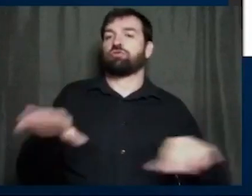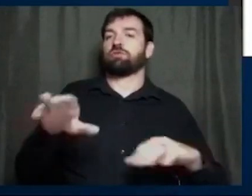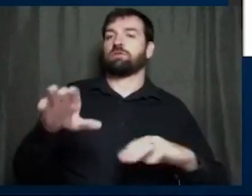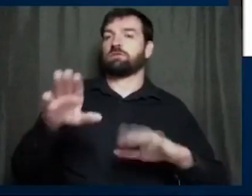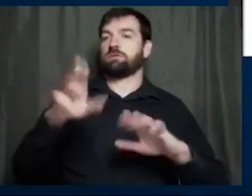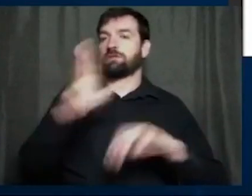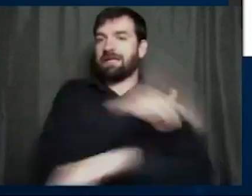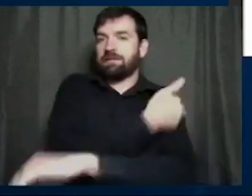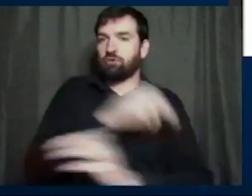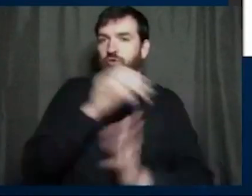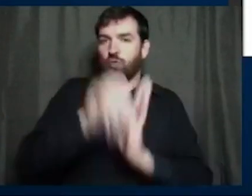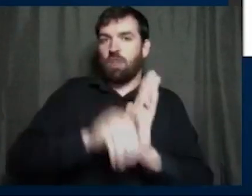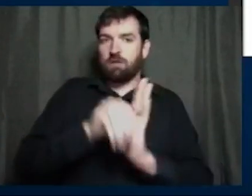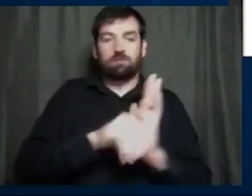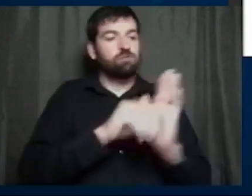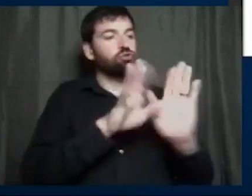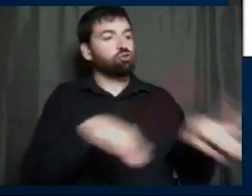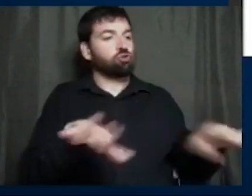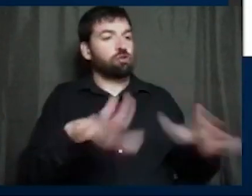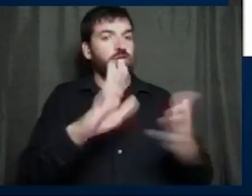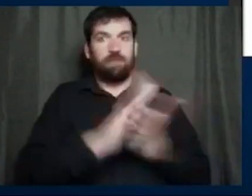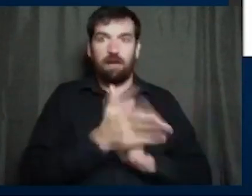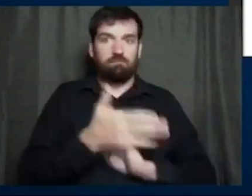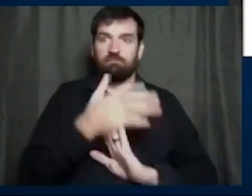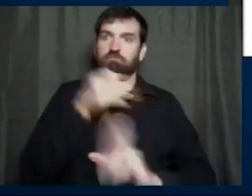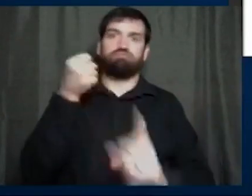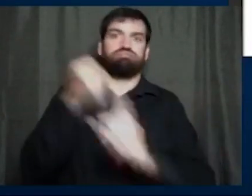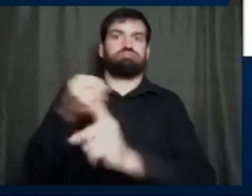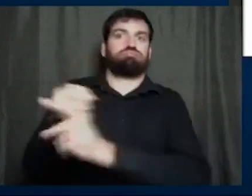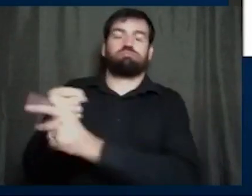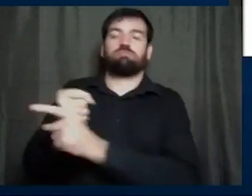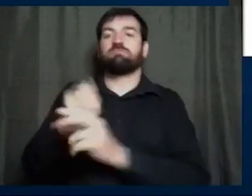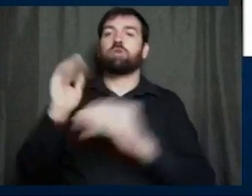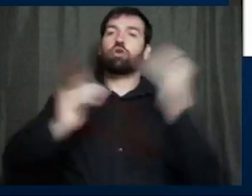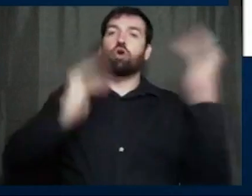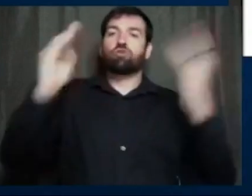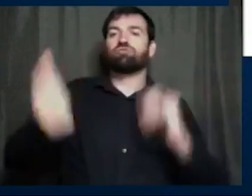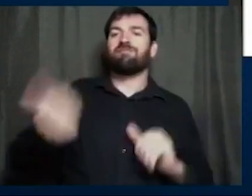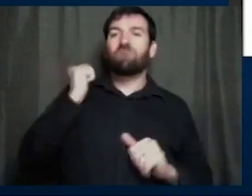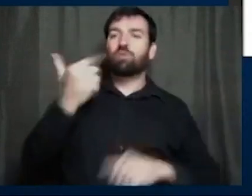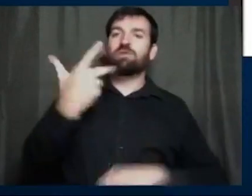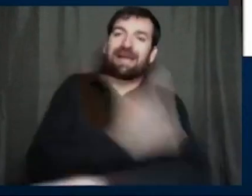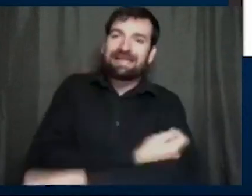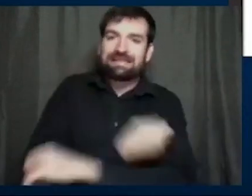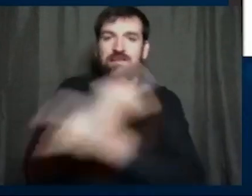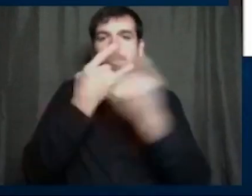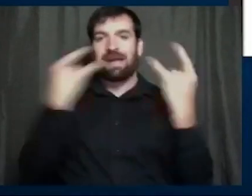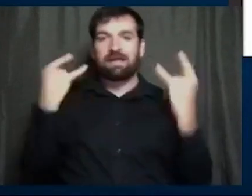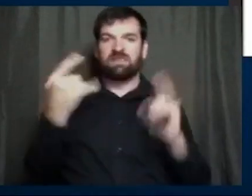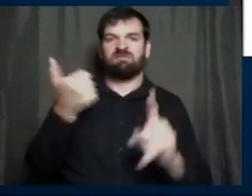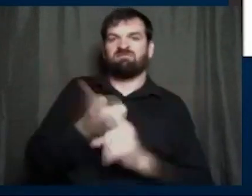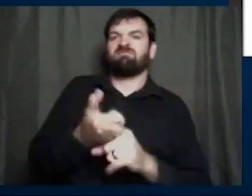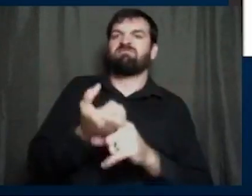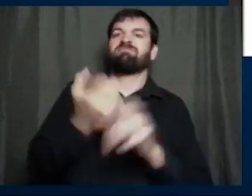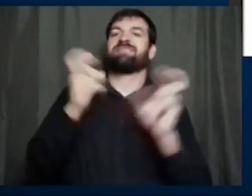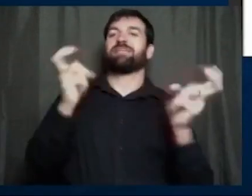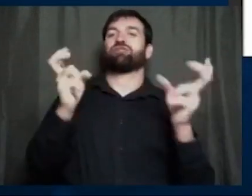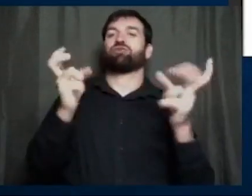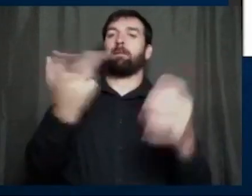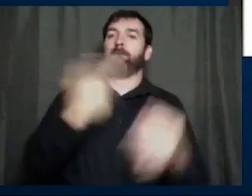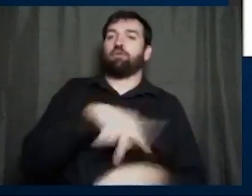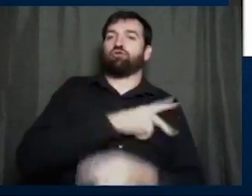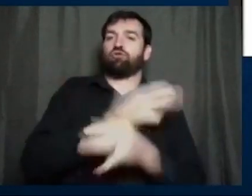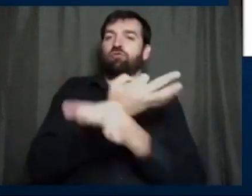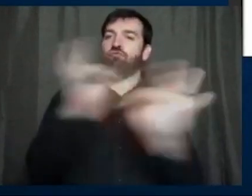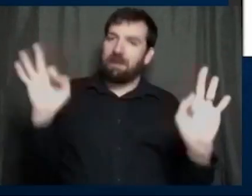collateral damage of many adults who frame refusal of masks and vaccine as an issue of personal freedom rather than the common sense of